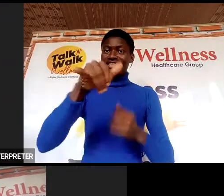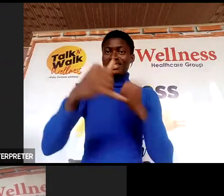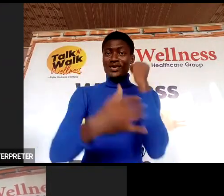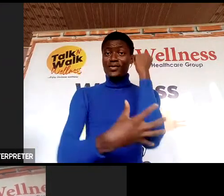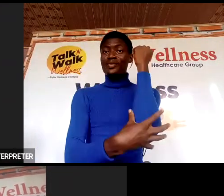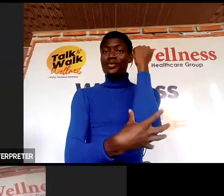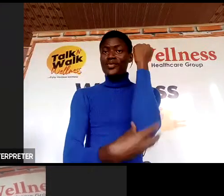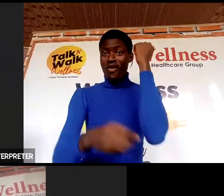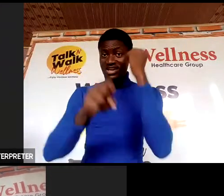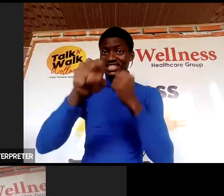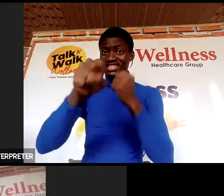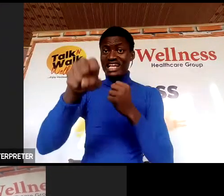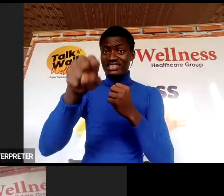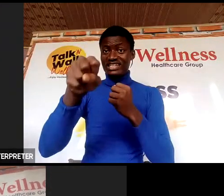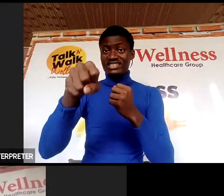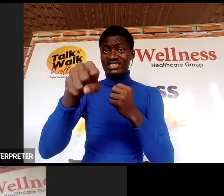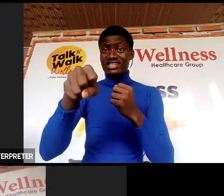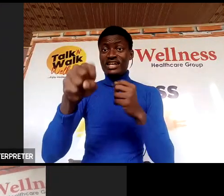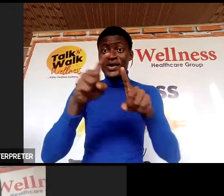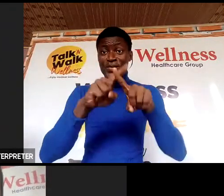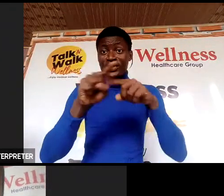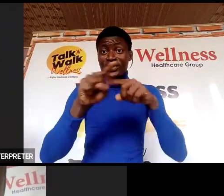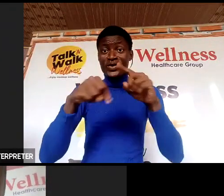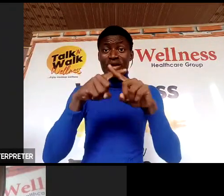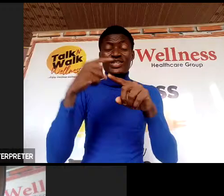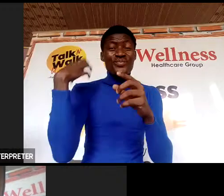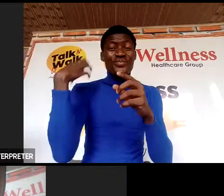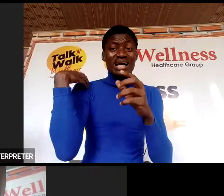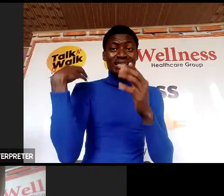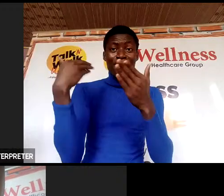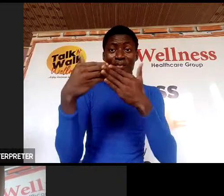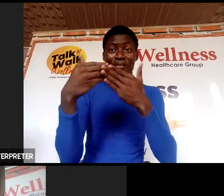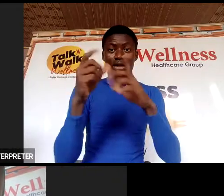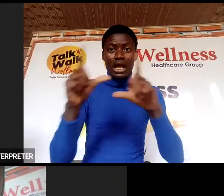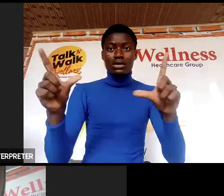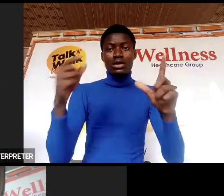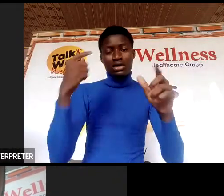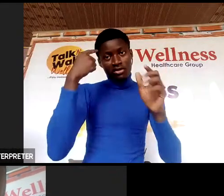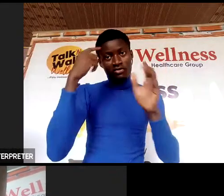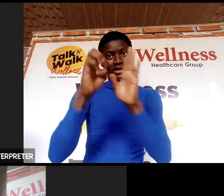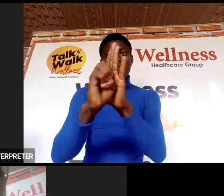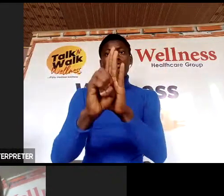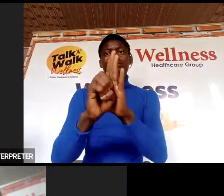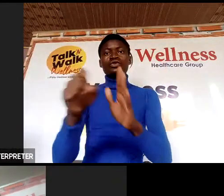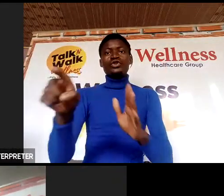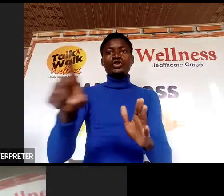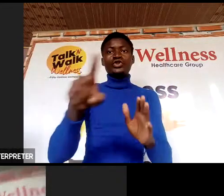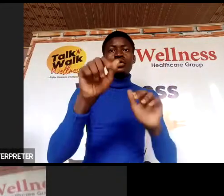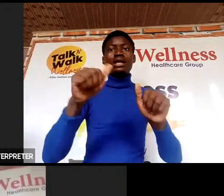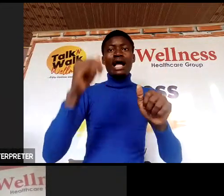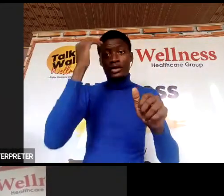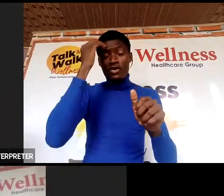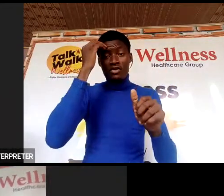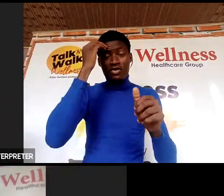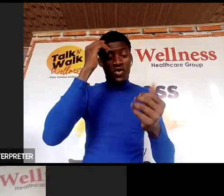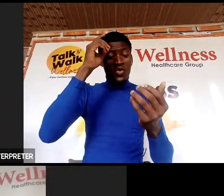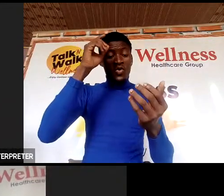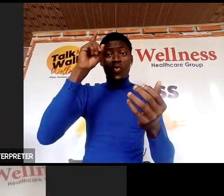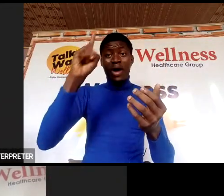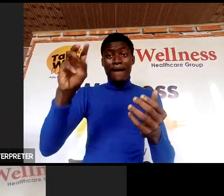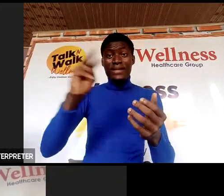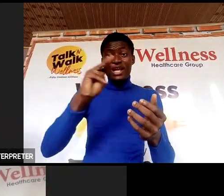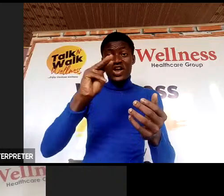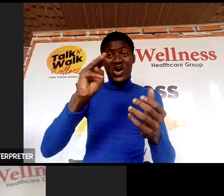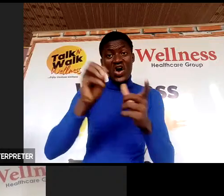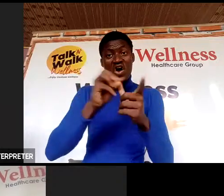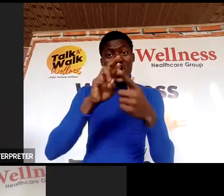So it's just like I said about language. You can know 1,000 or 5 million English words, but if you don't know how to put